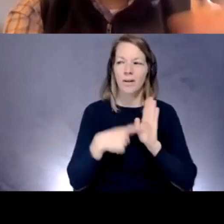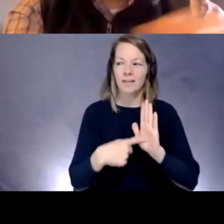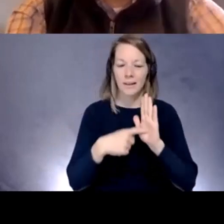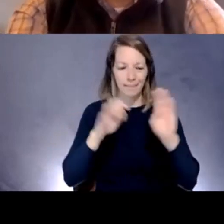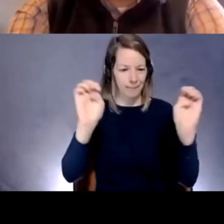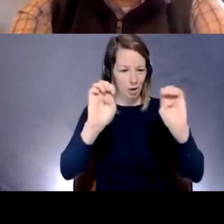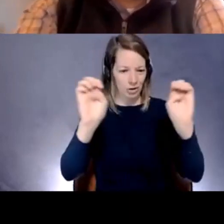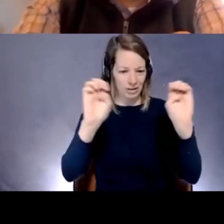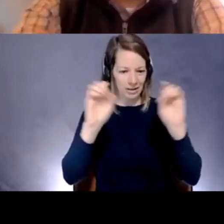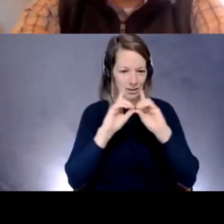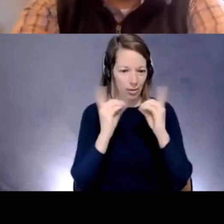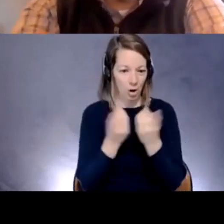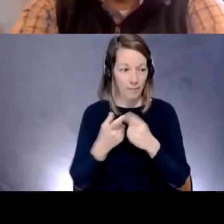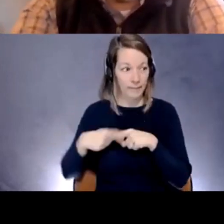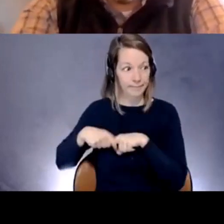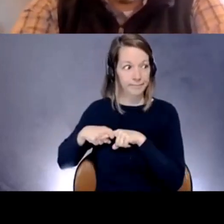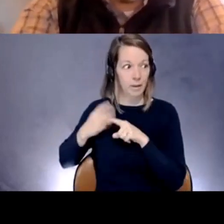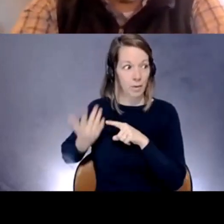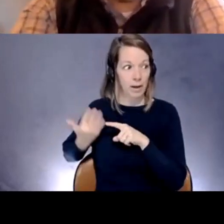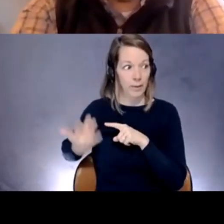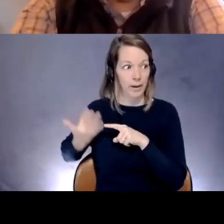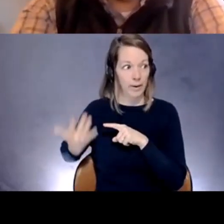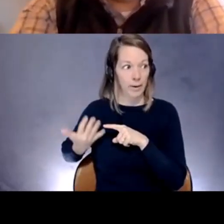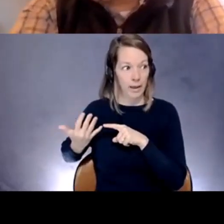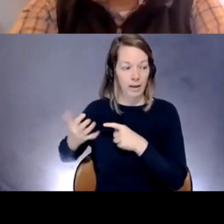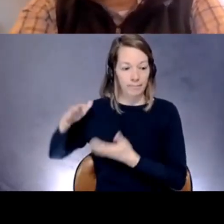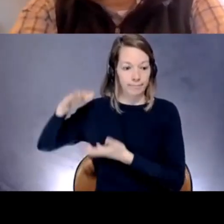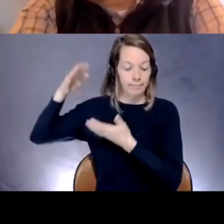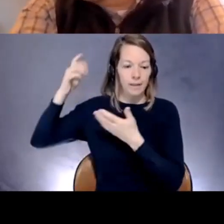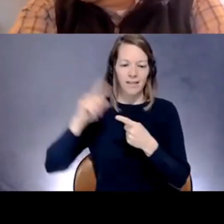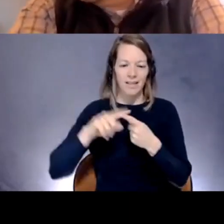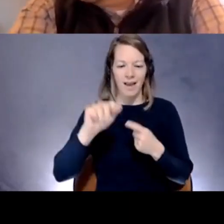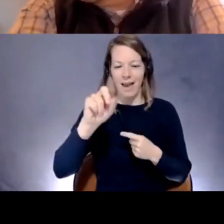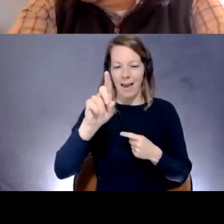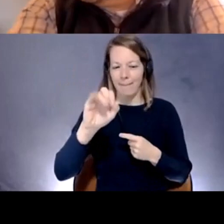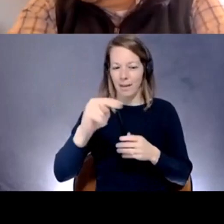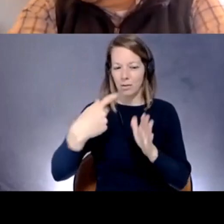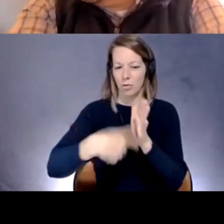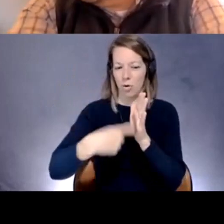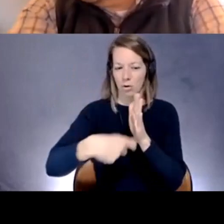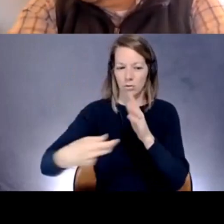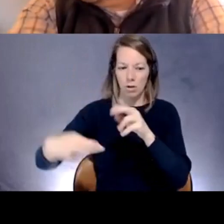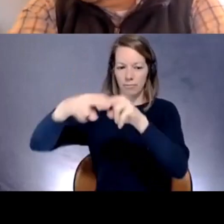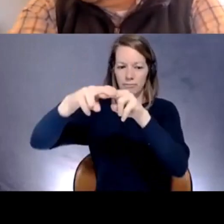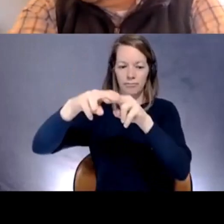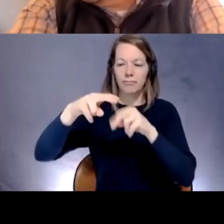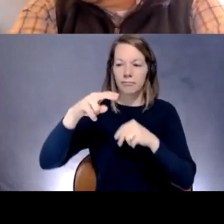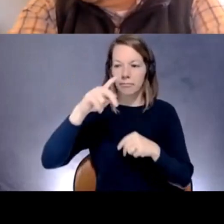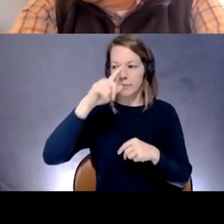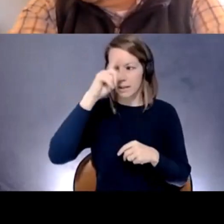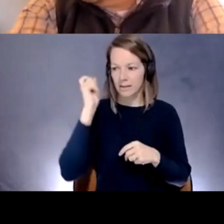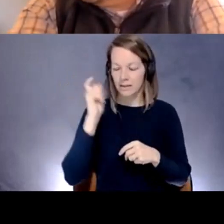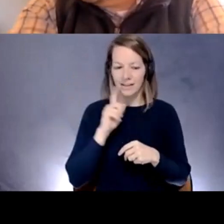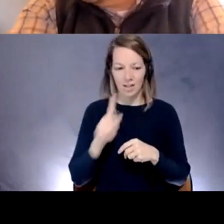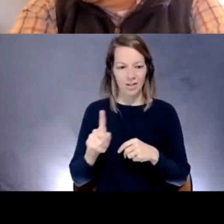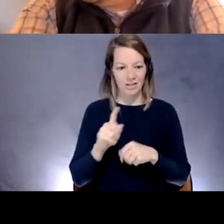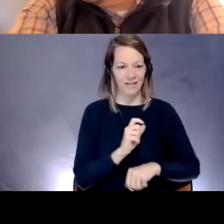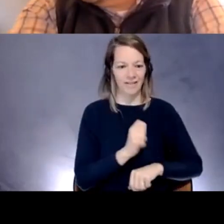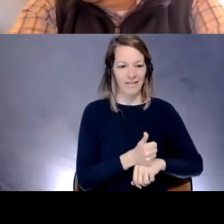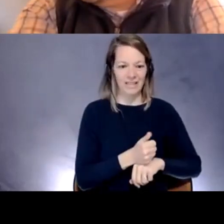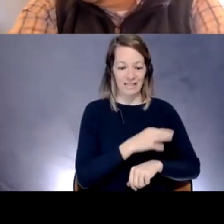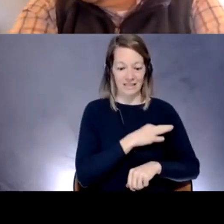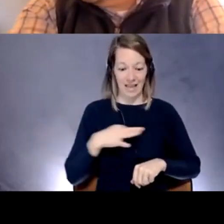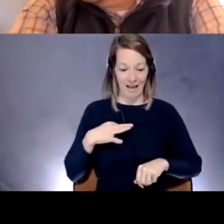emergency department. And that raises, again, our administrative costs because there's a fixed staffing that you have